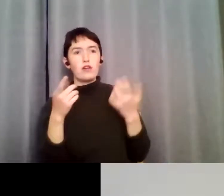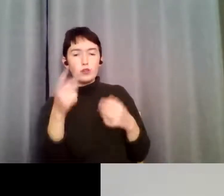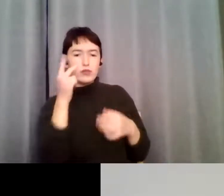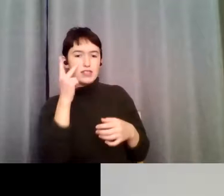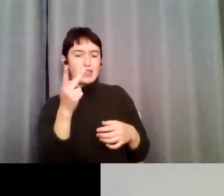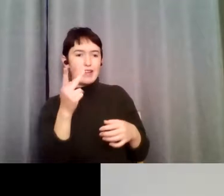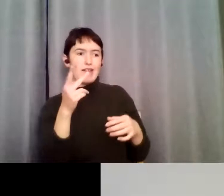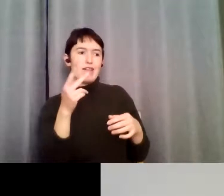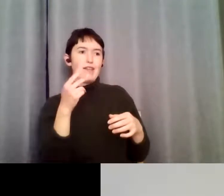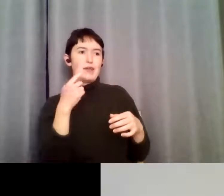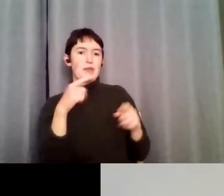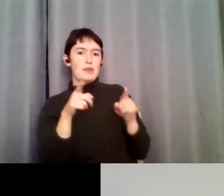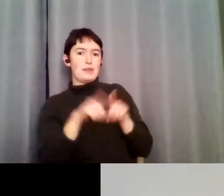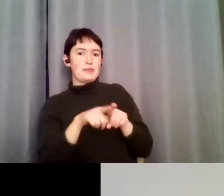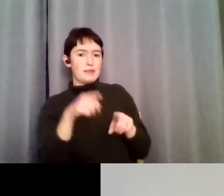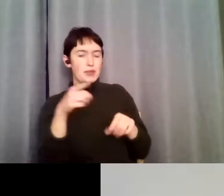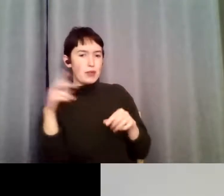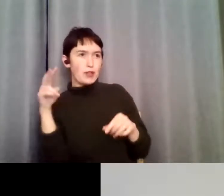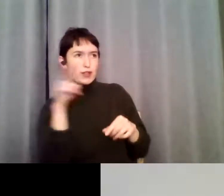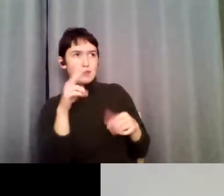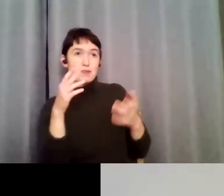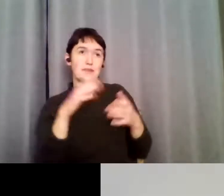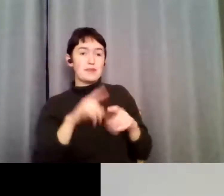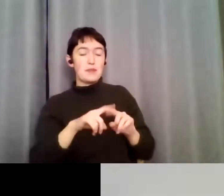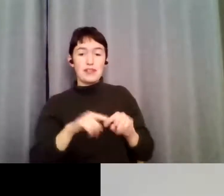on you and the stories you tell. So